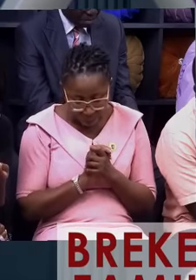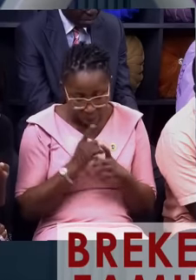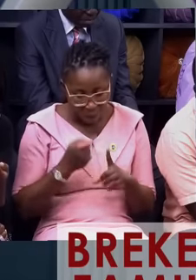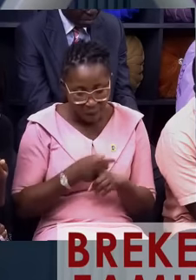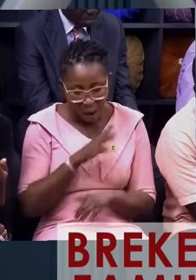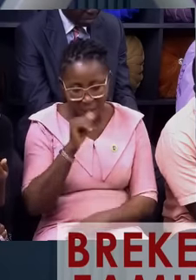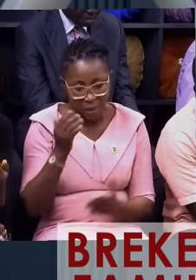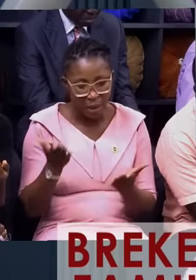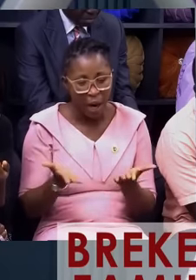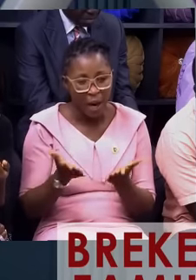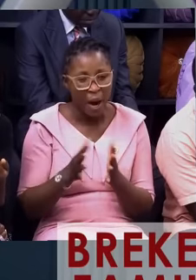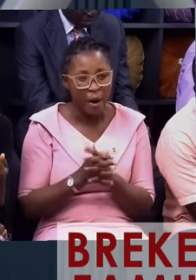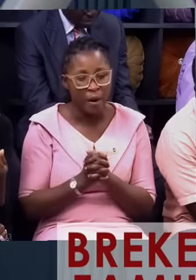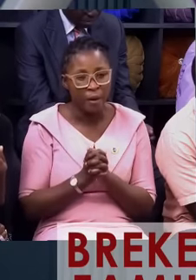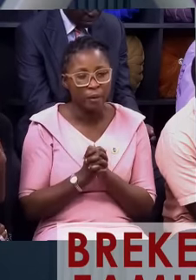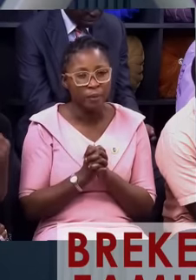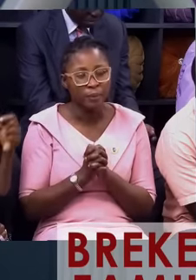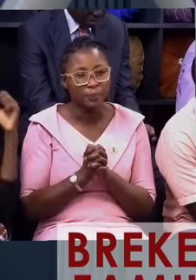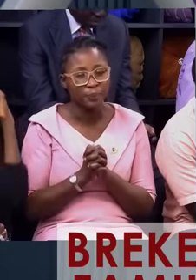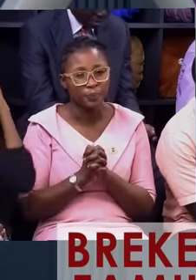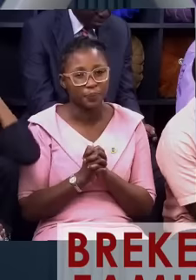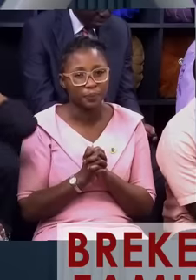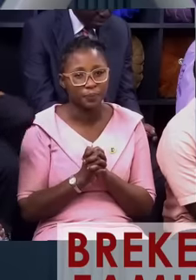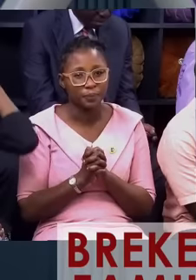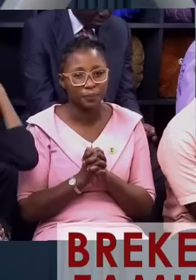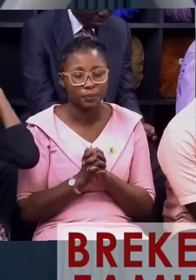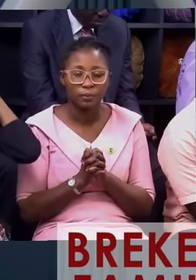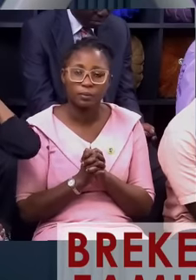from here you